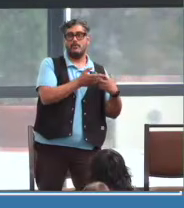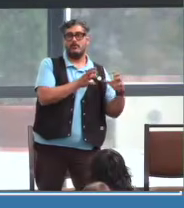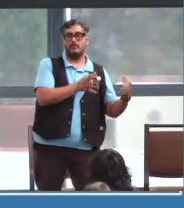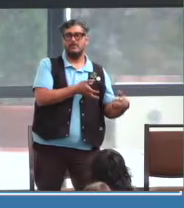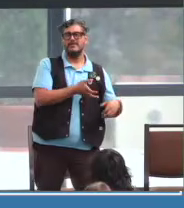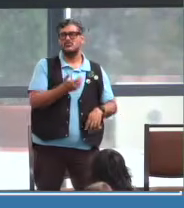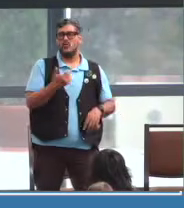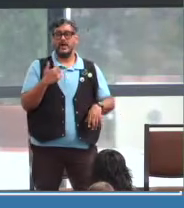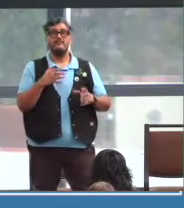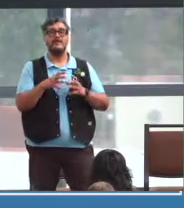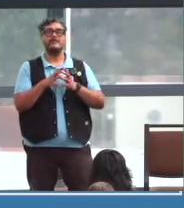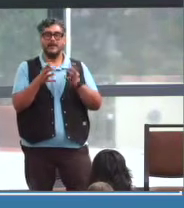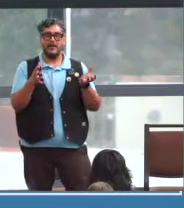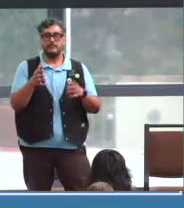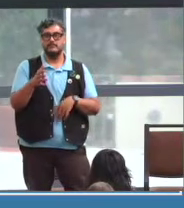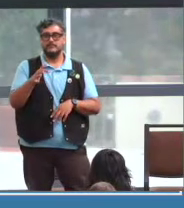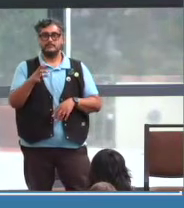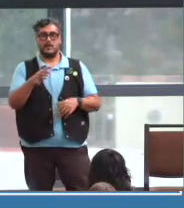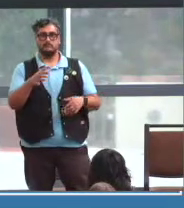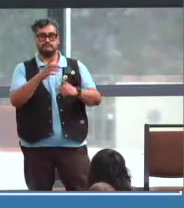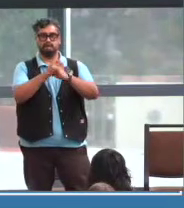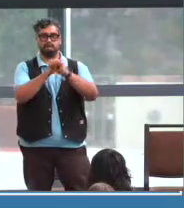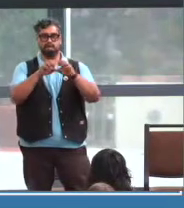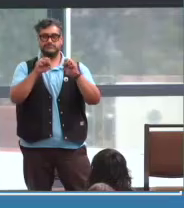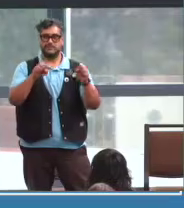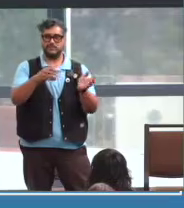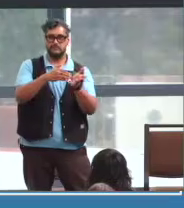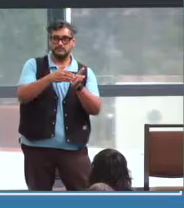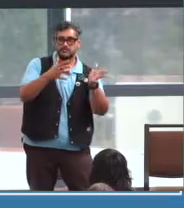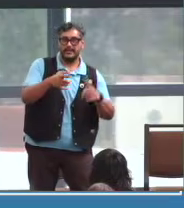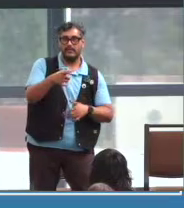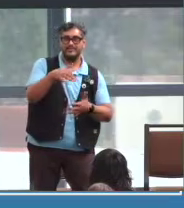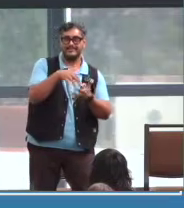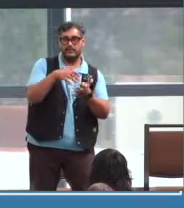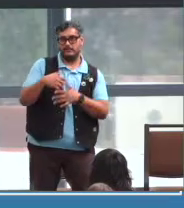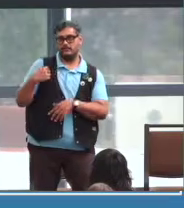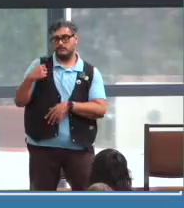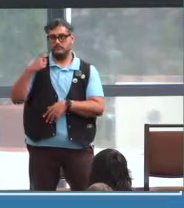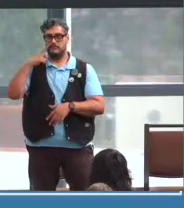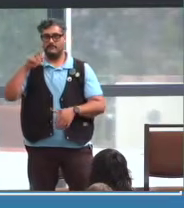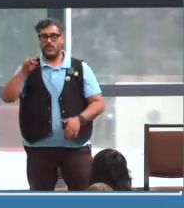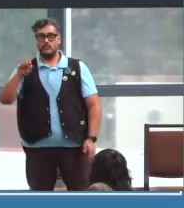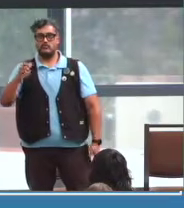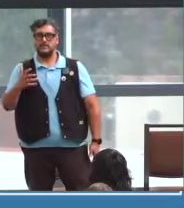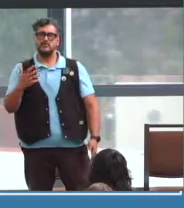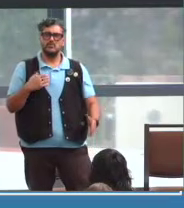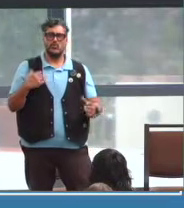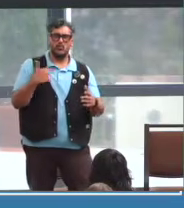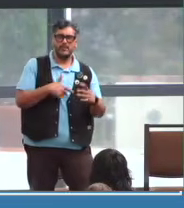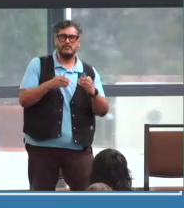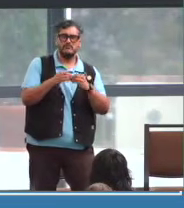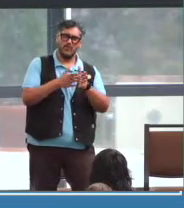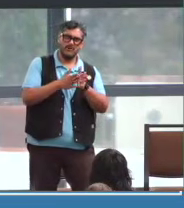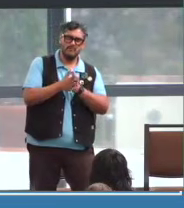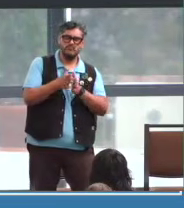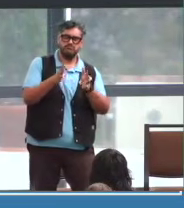factor. So there's a lot of rheumatologists studying heart disease and lupus. And so what we do is we're more aggressive up